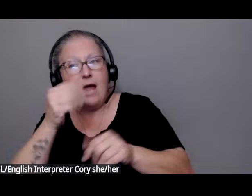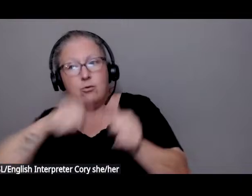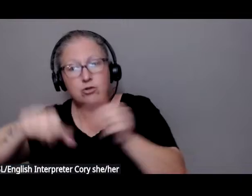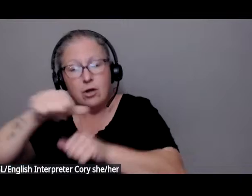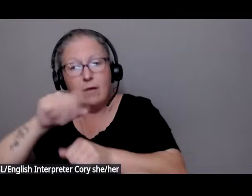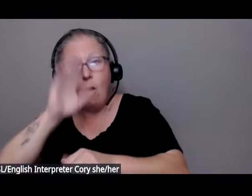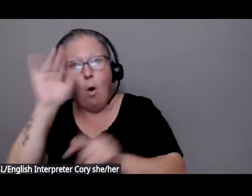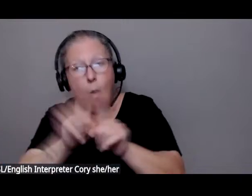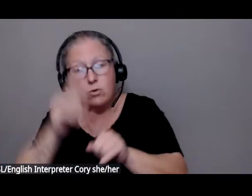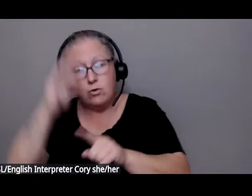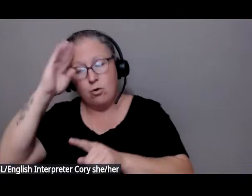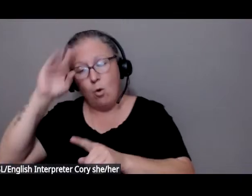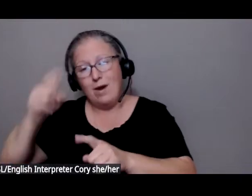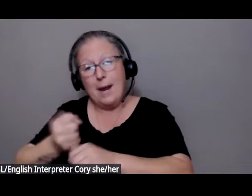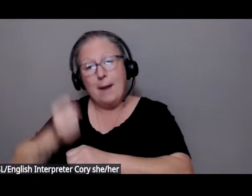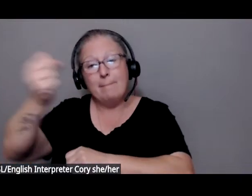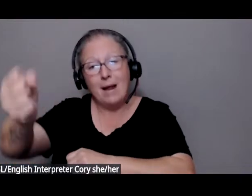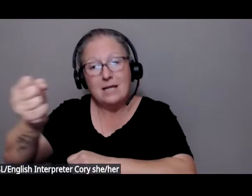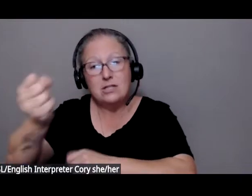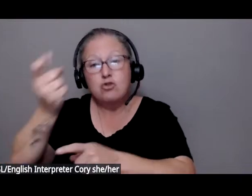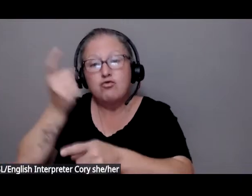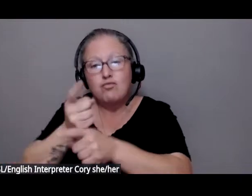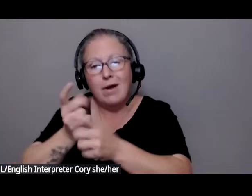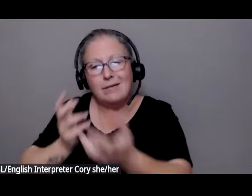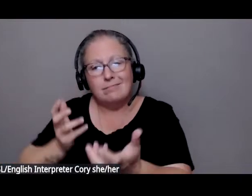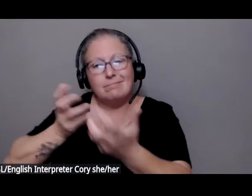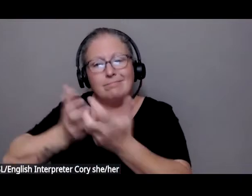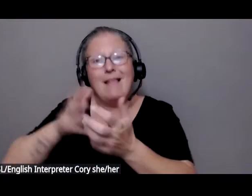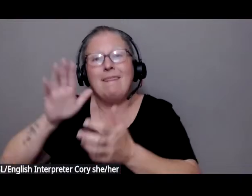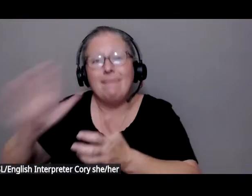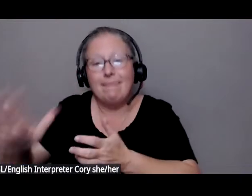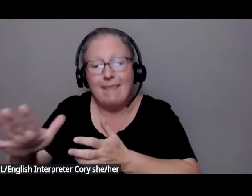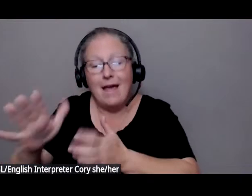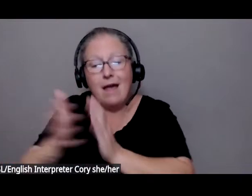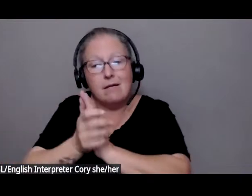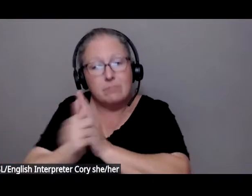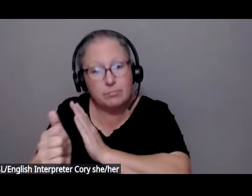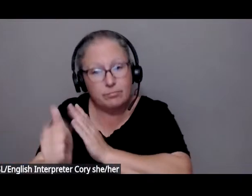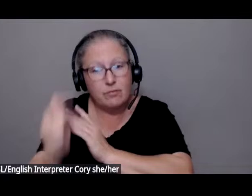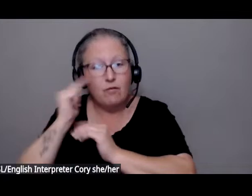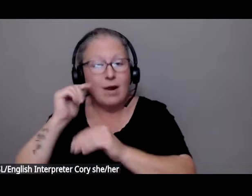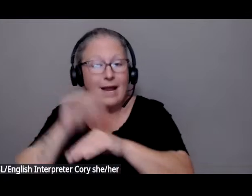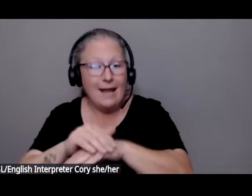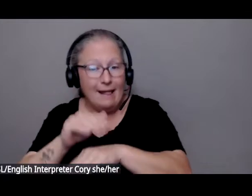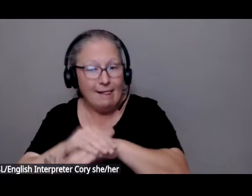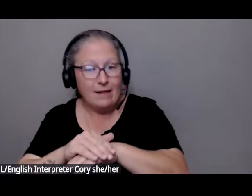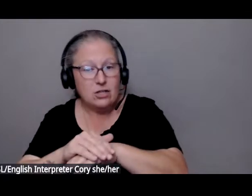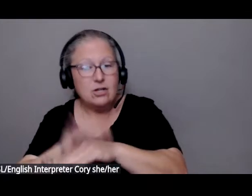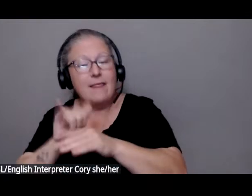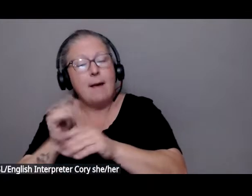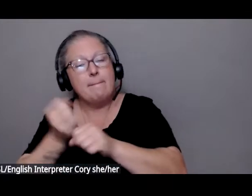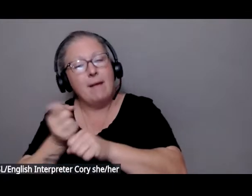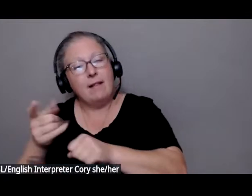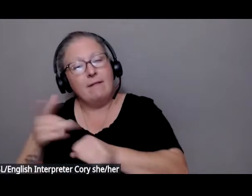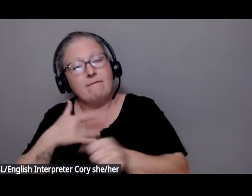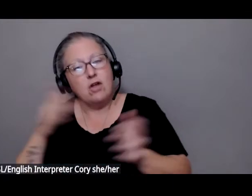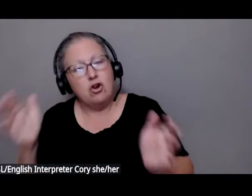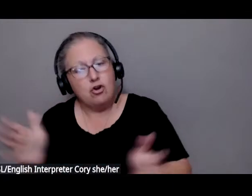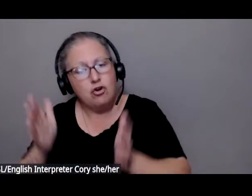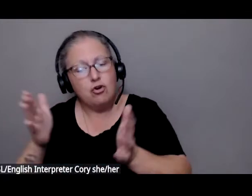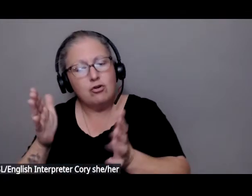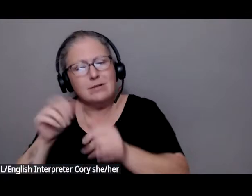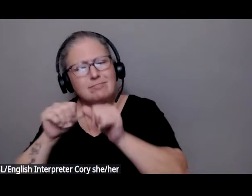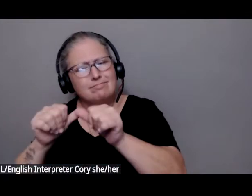placed adequately in classes that match their proficiency level in English, which encourages them to keep